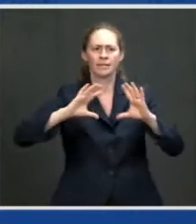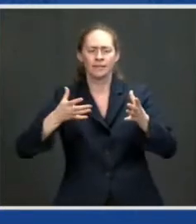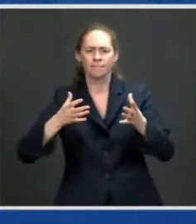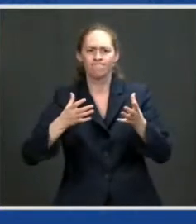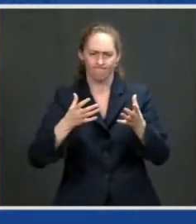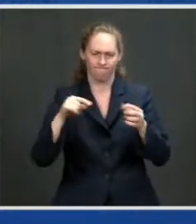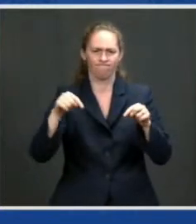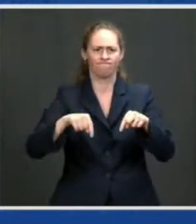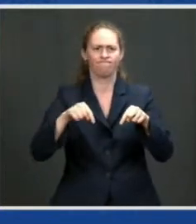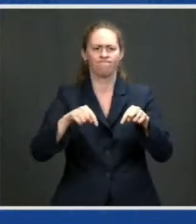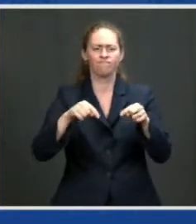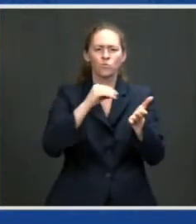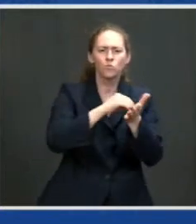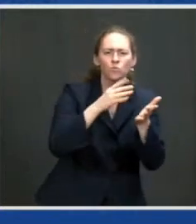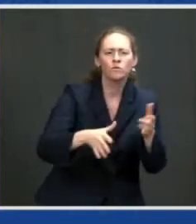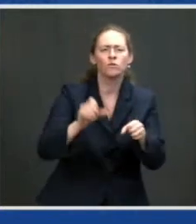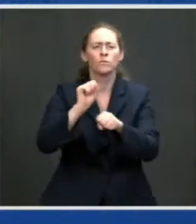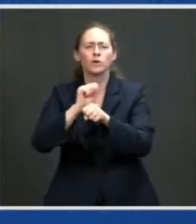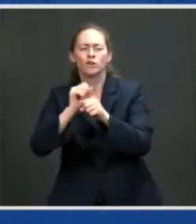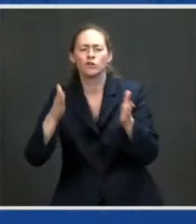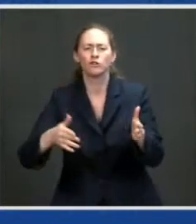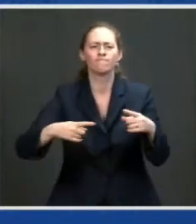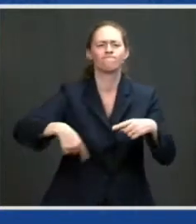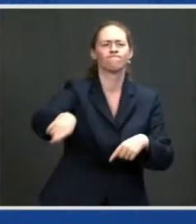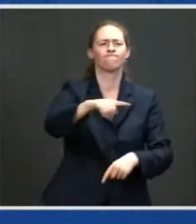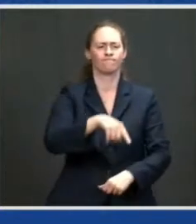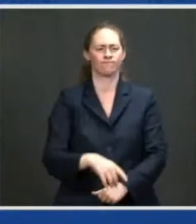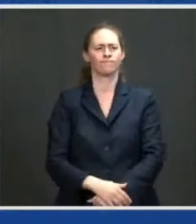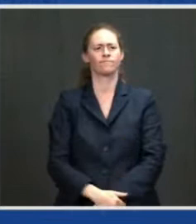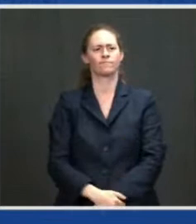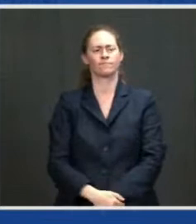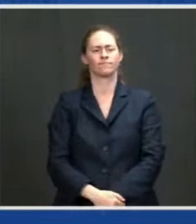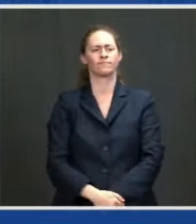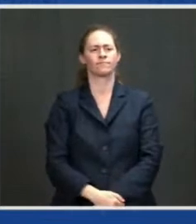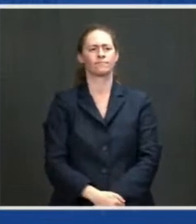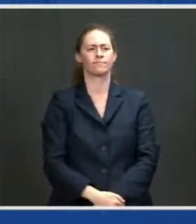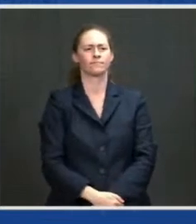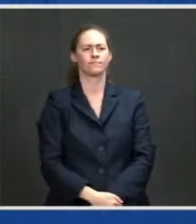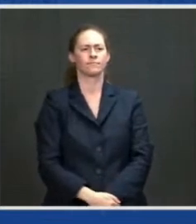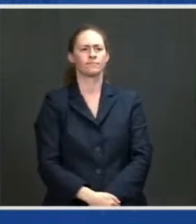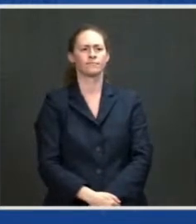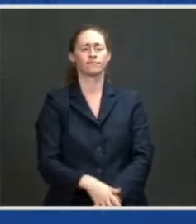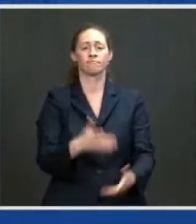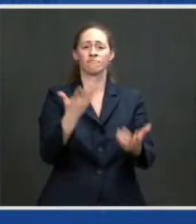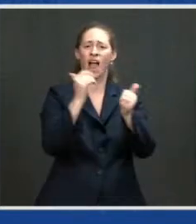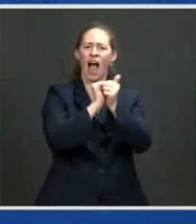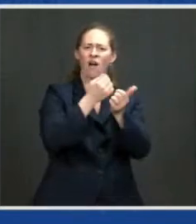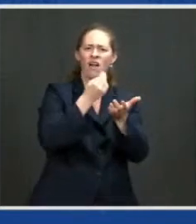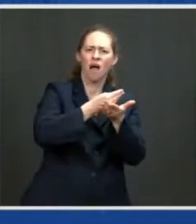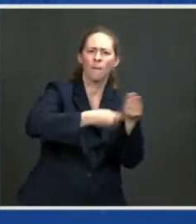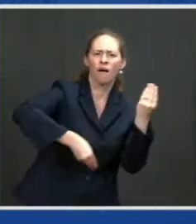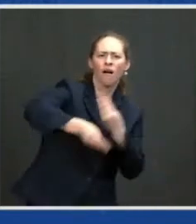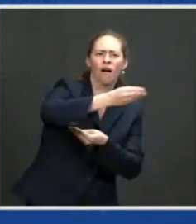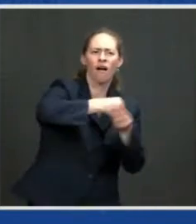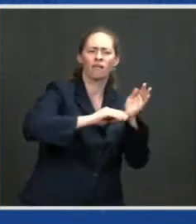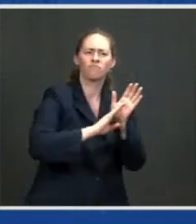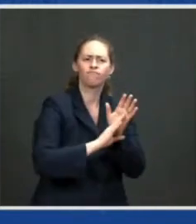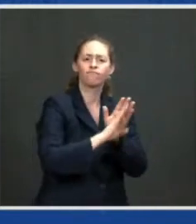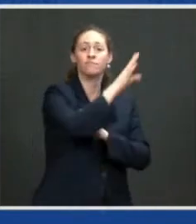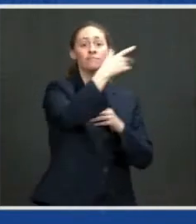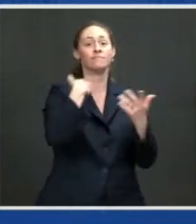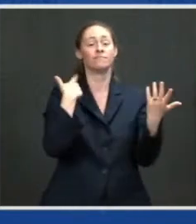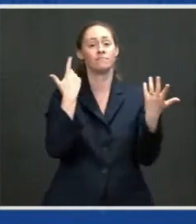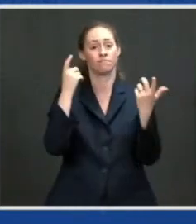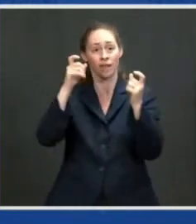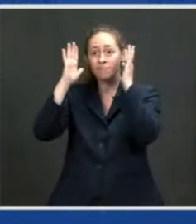make a living. To build an economy that rewards work, not just wealth. An economy that works for the backbone of